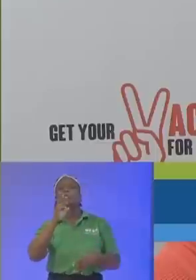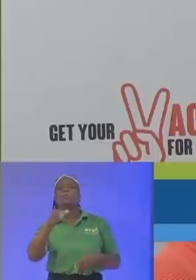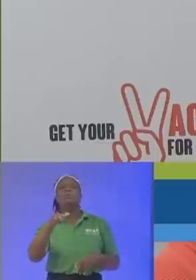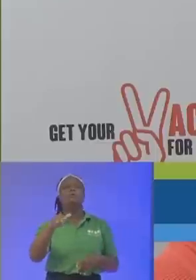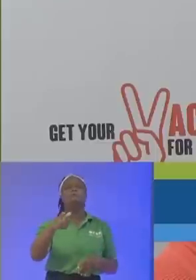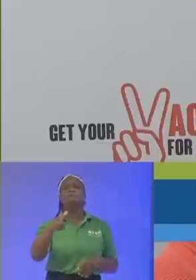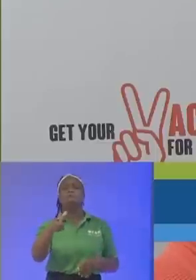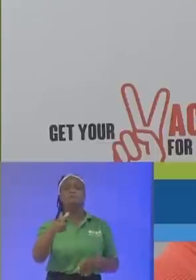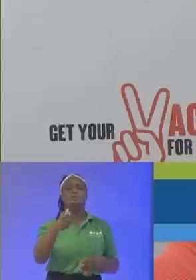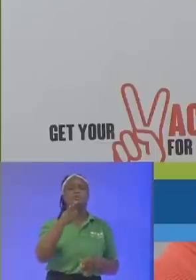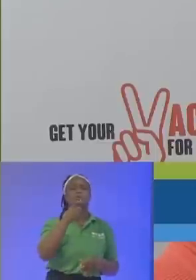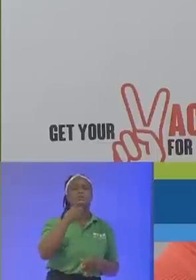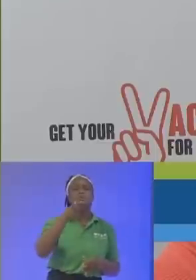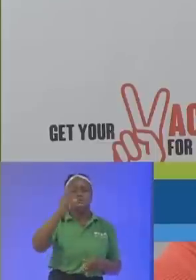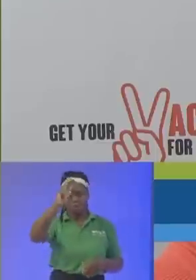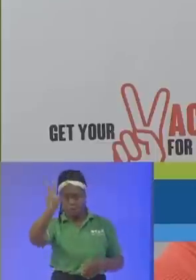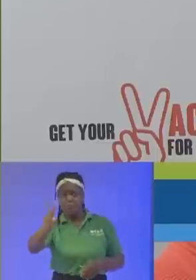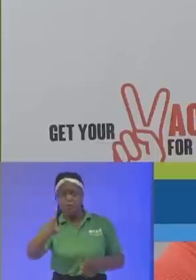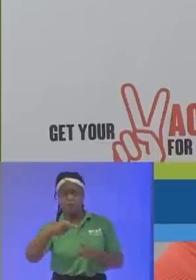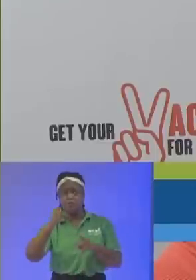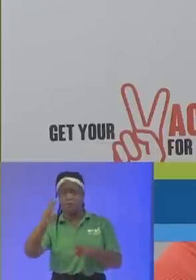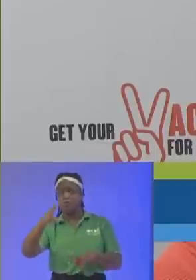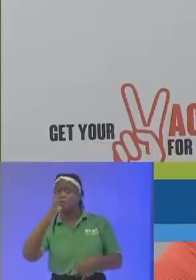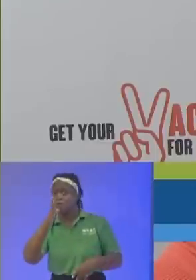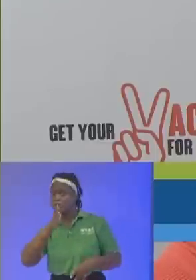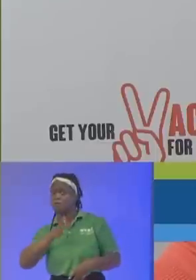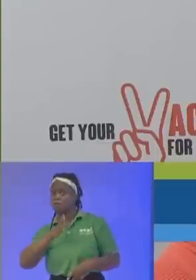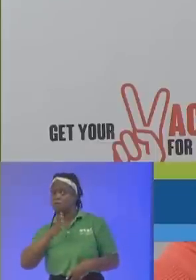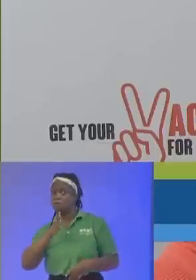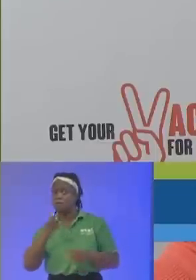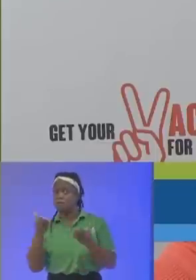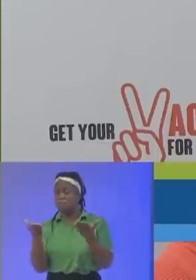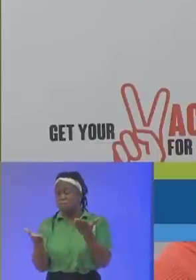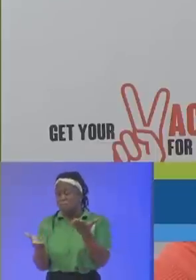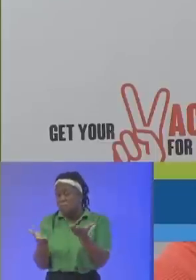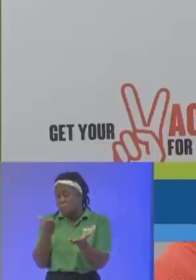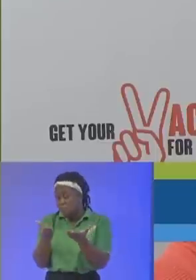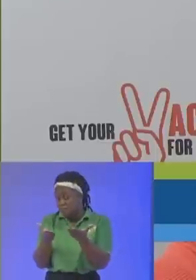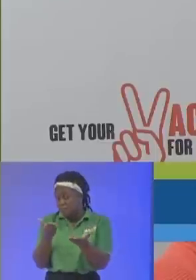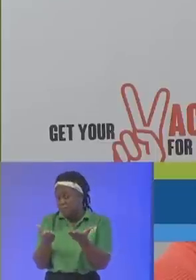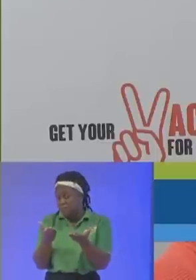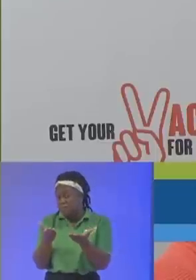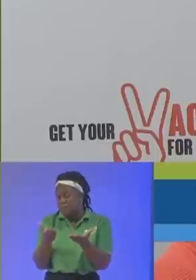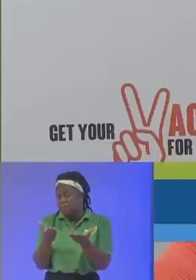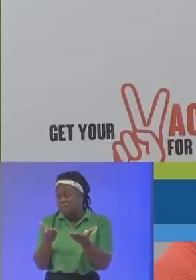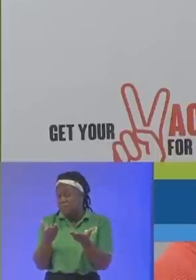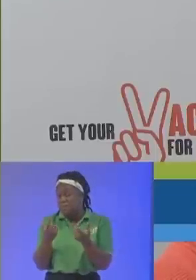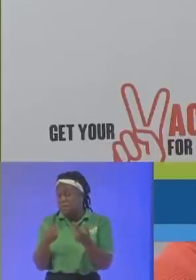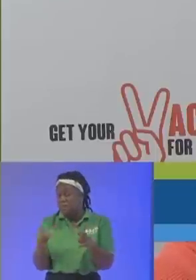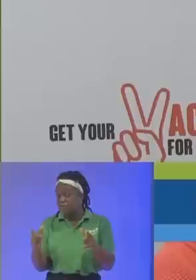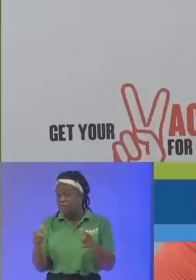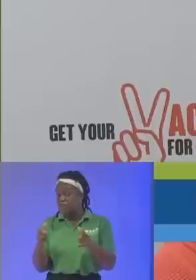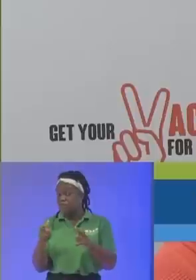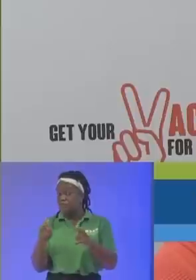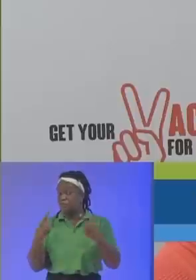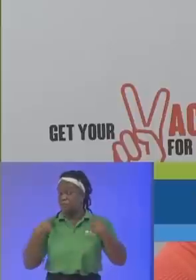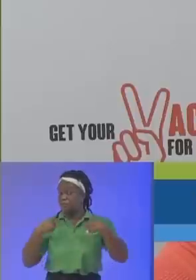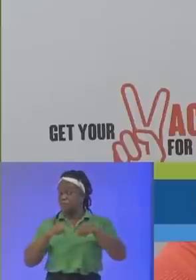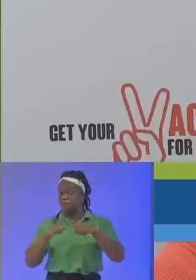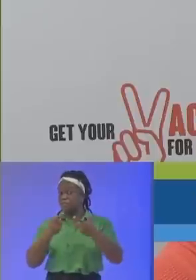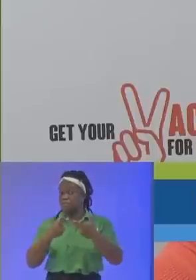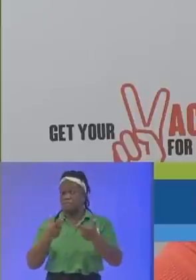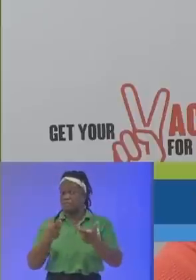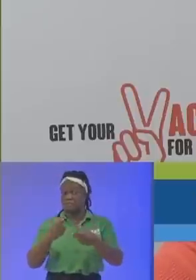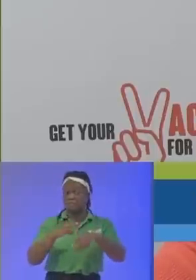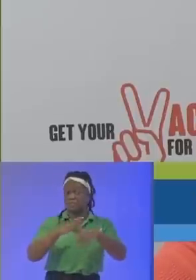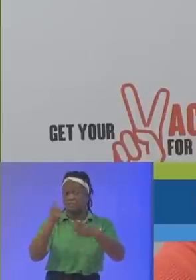or communication to have them come out to vaccinate that population of babies? Thank you. Thank you very much. We'll